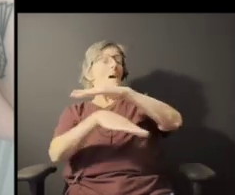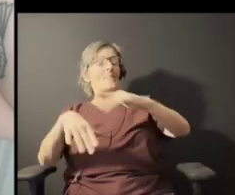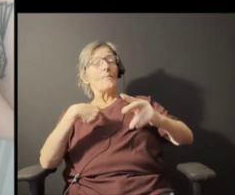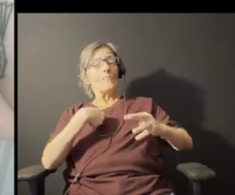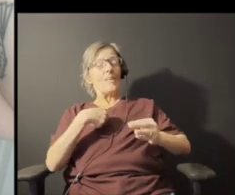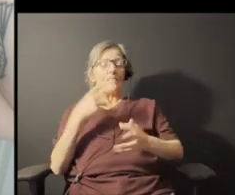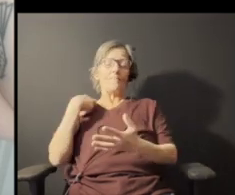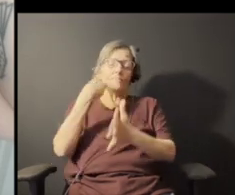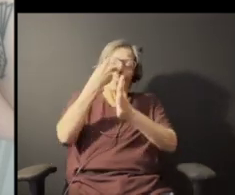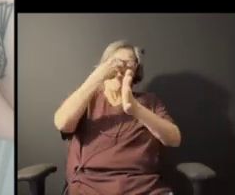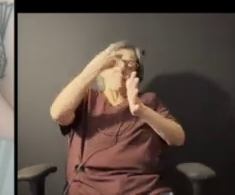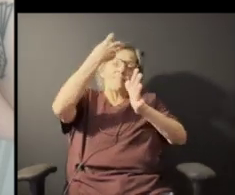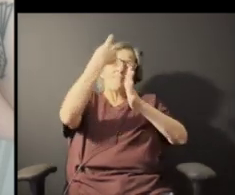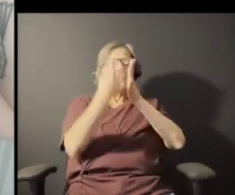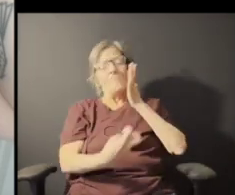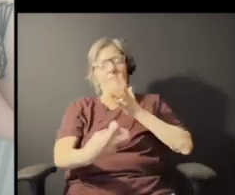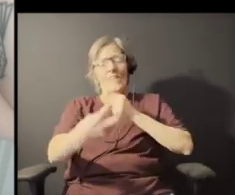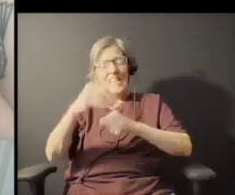we delve into